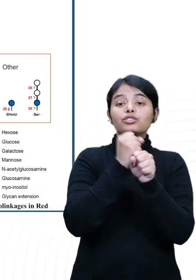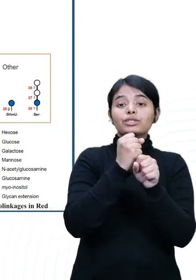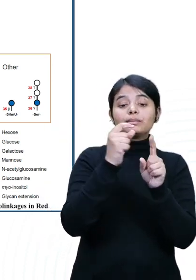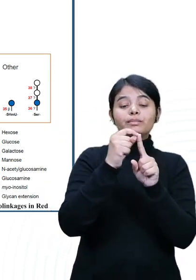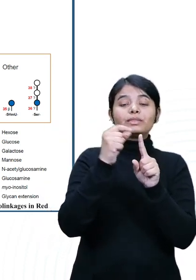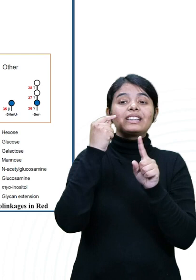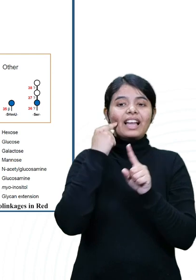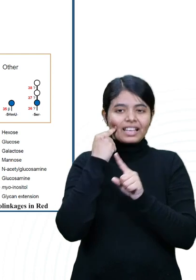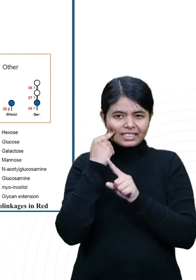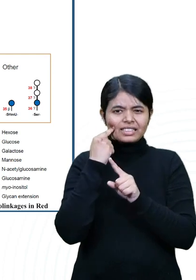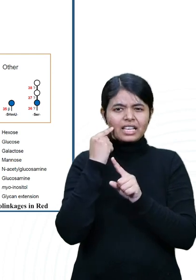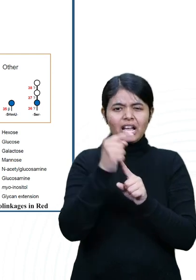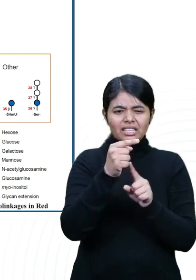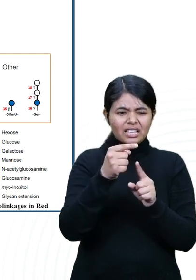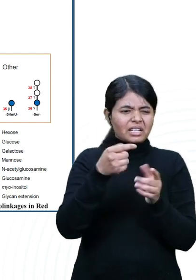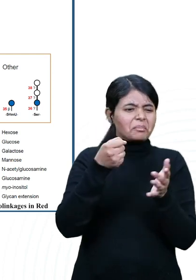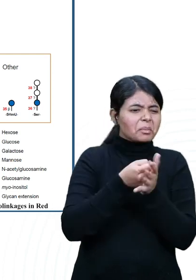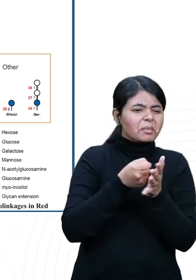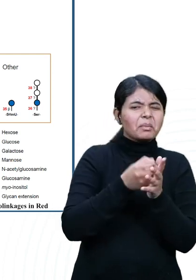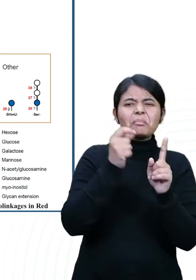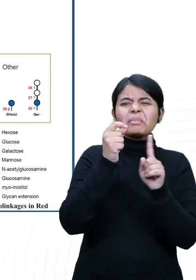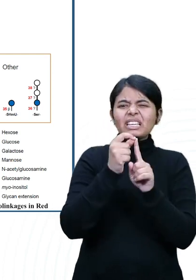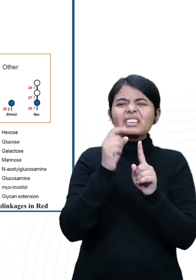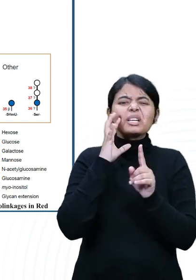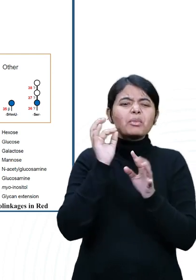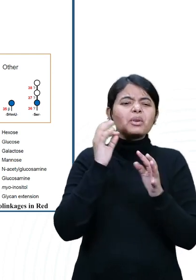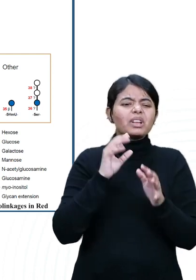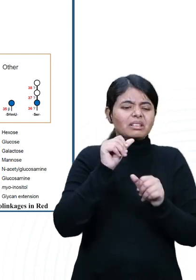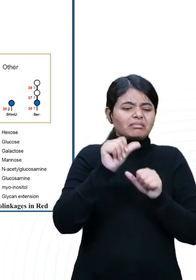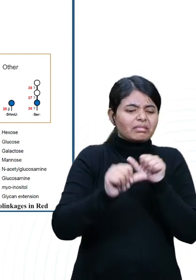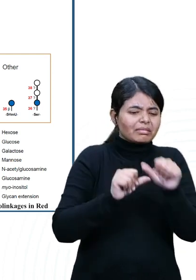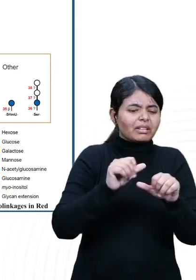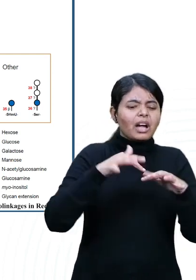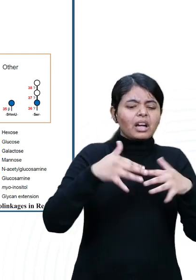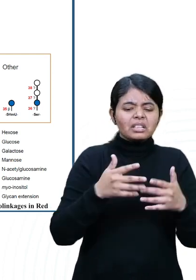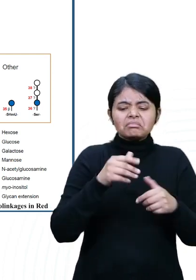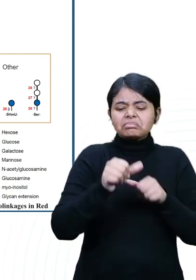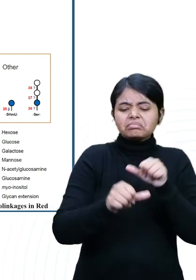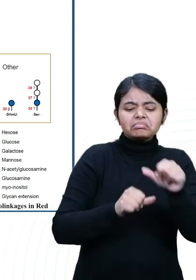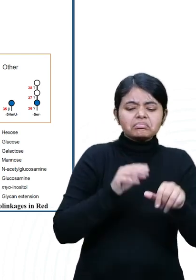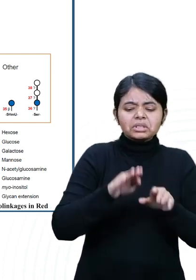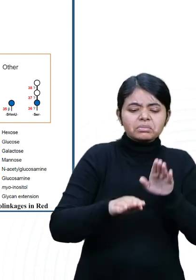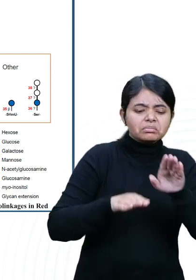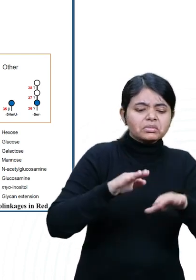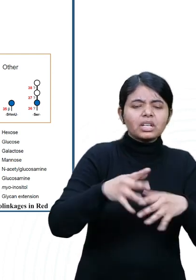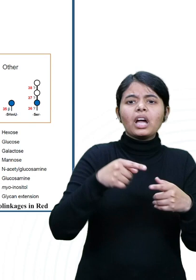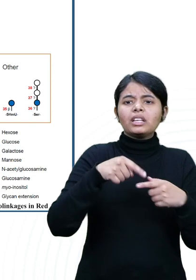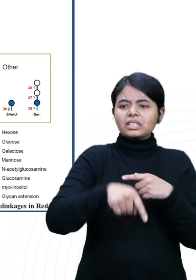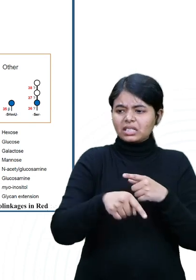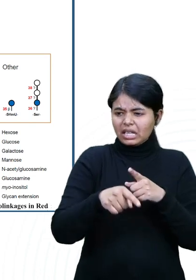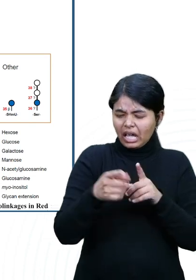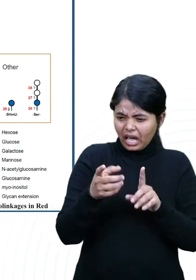VSG glycoproteins, but the entire trisaccharide structure of that O-glycan is yet to be characterized.